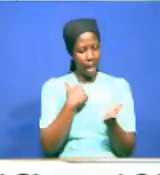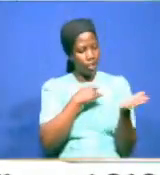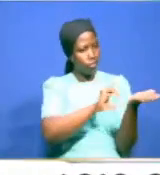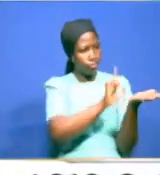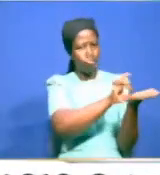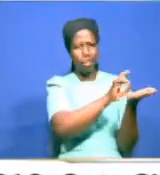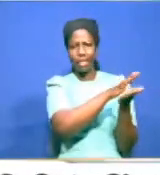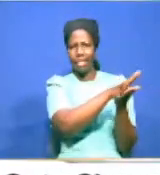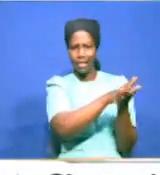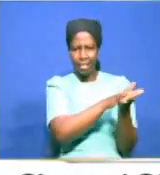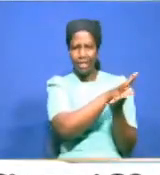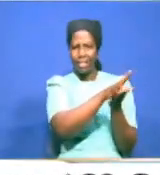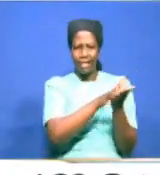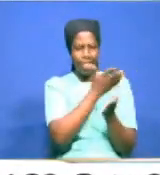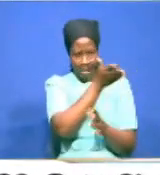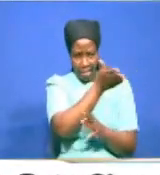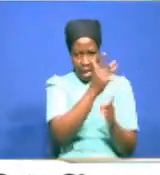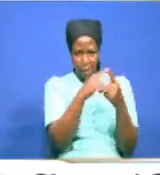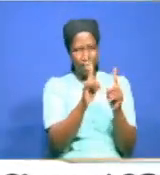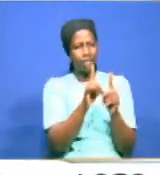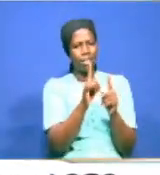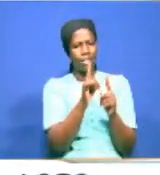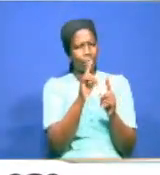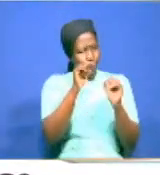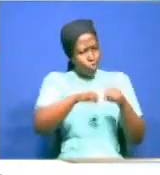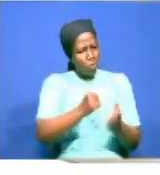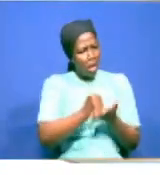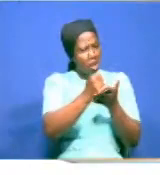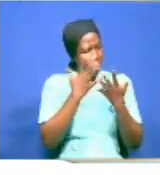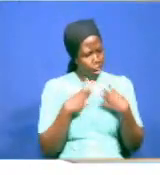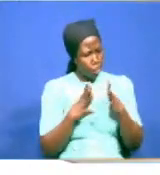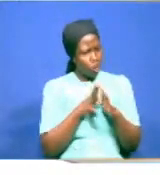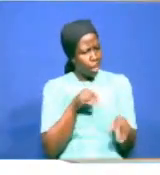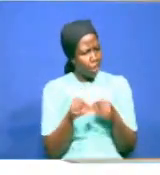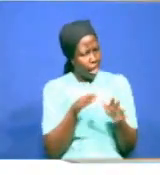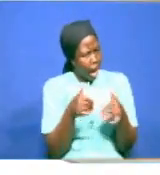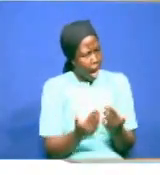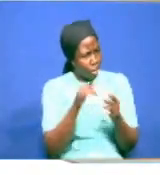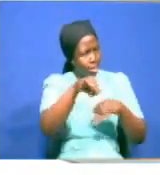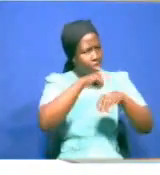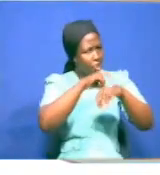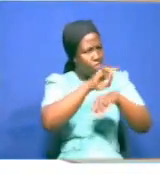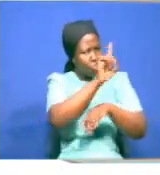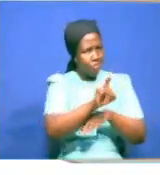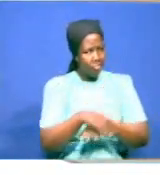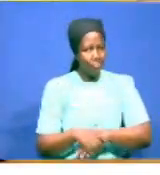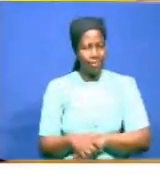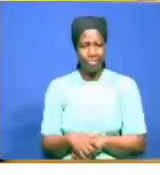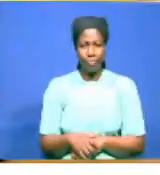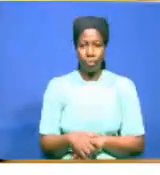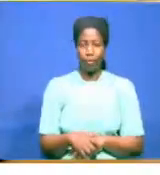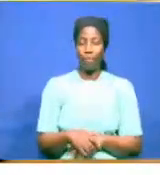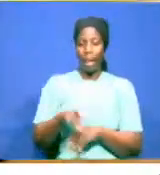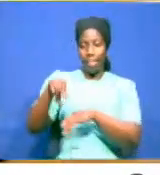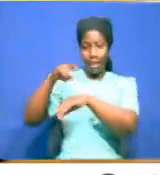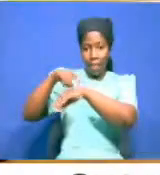hands. But what measures should be put, especially for disabled people at this moment? Now, at this moment, mm-hmm. when it